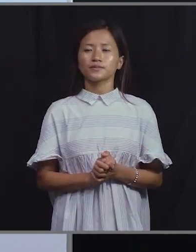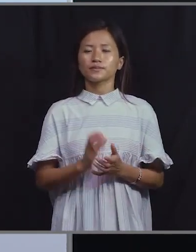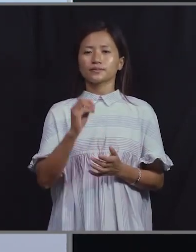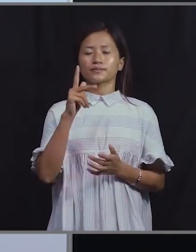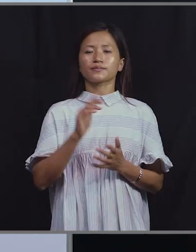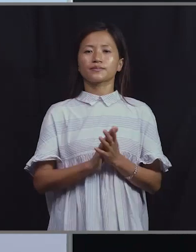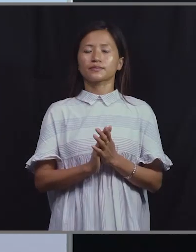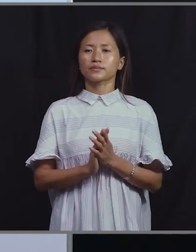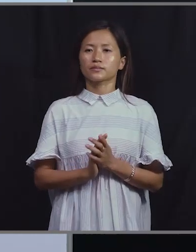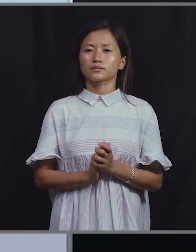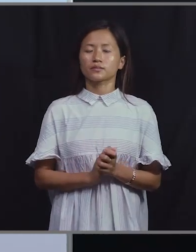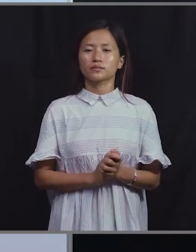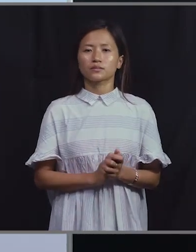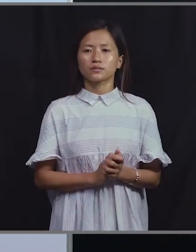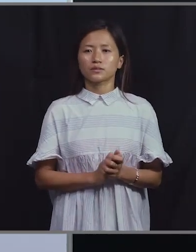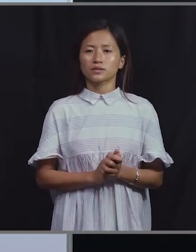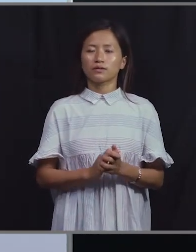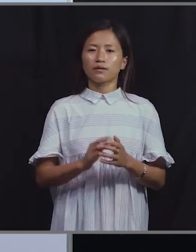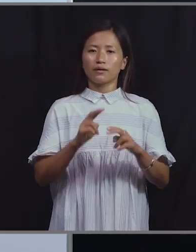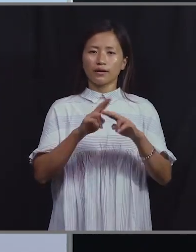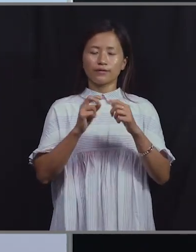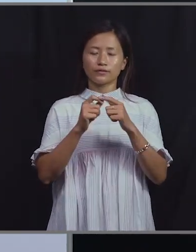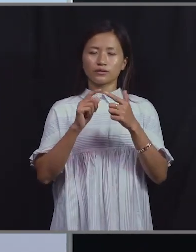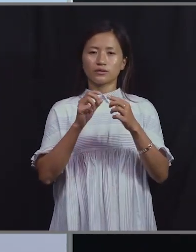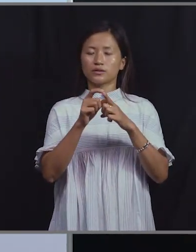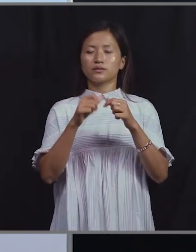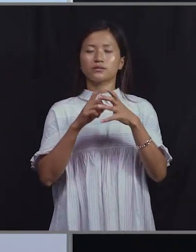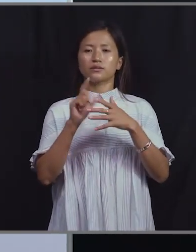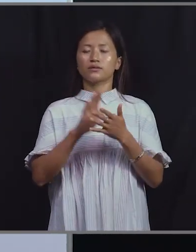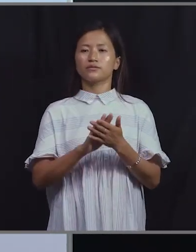Okay, Cuban crisis. Fidel Castro.